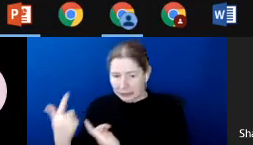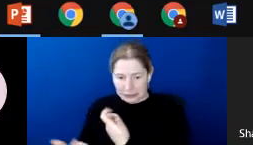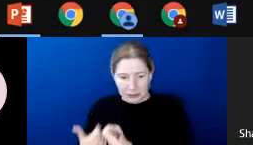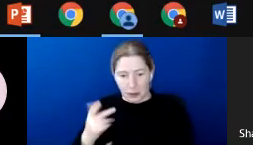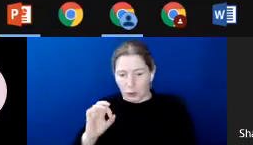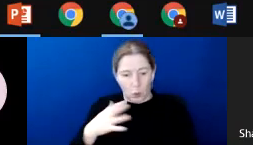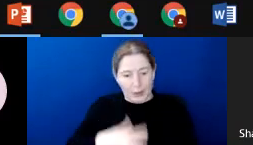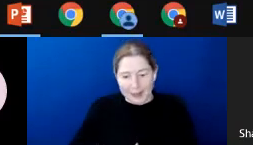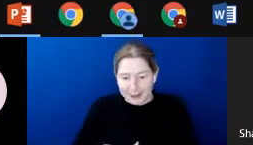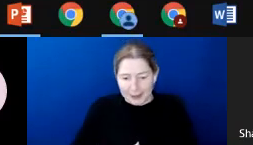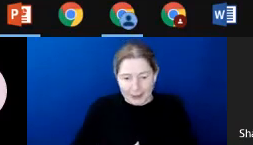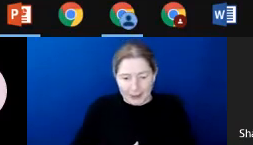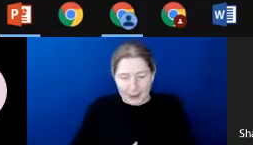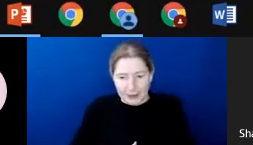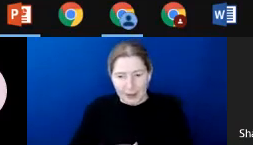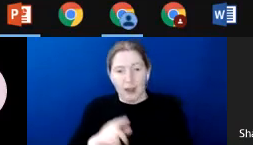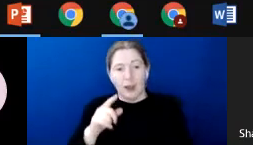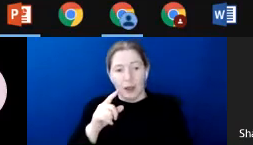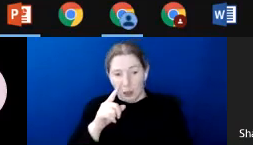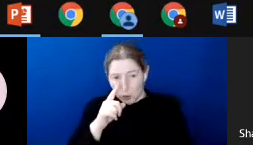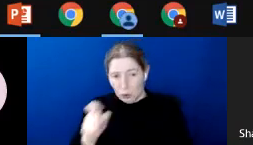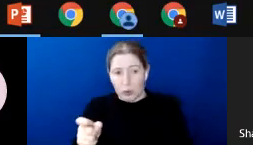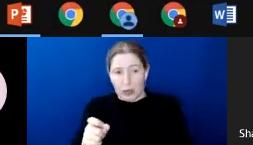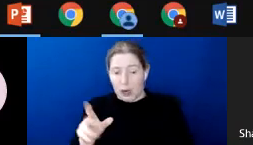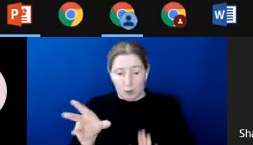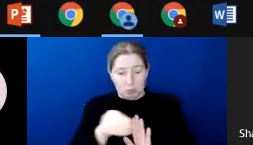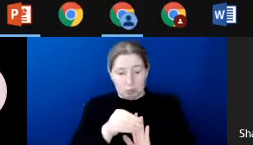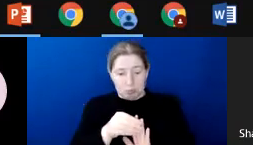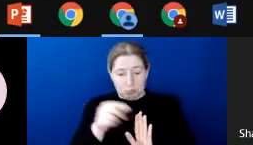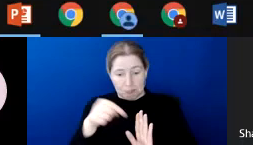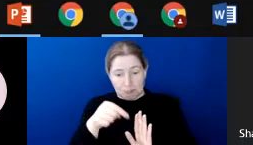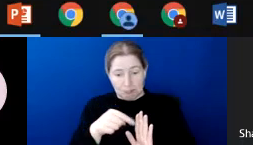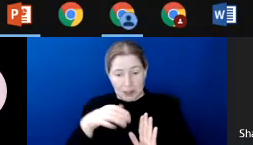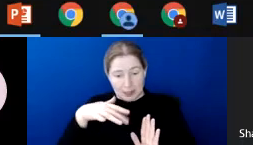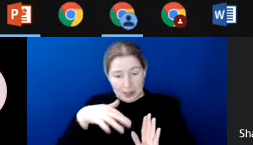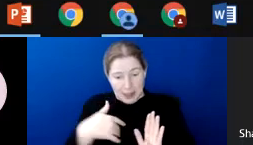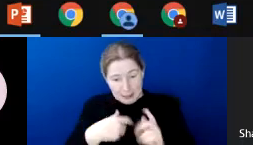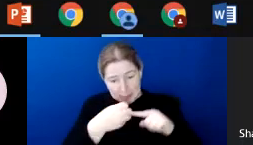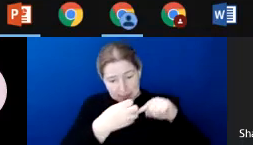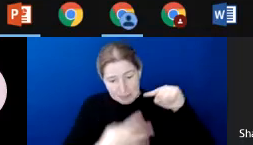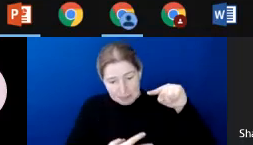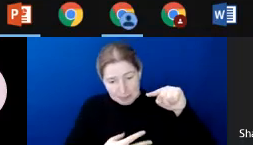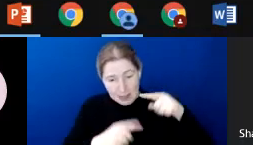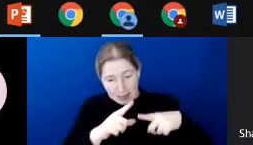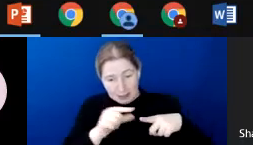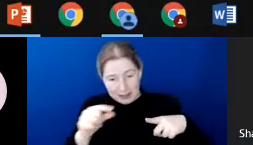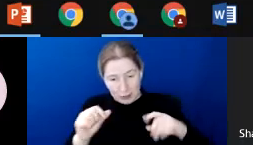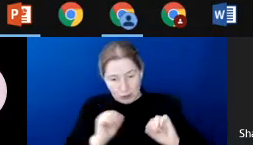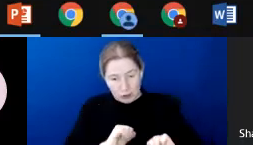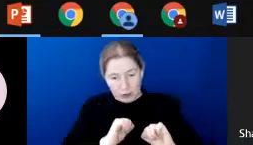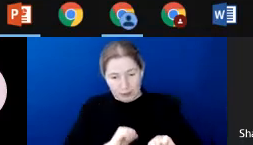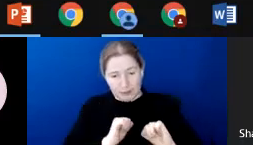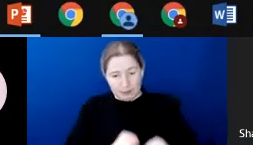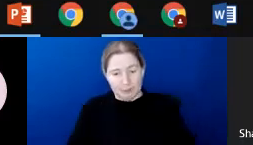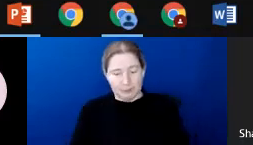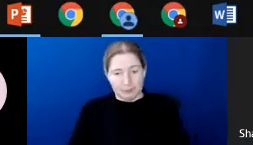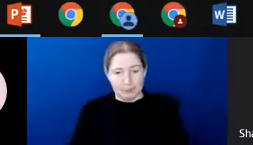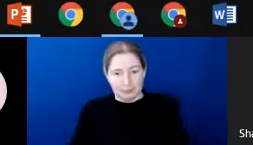in a physical file. You can see all the digital receipts in